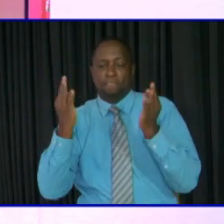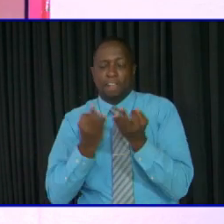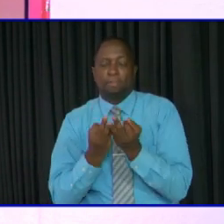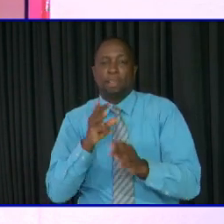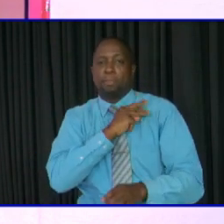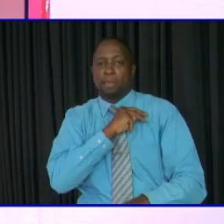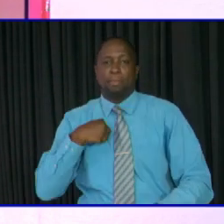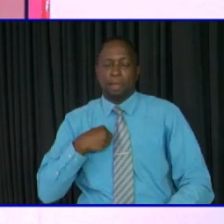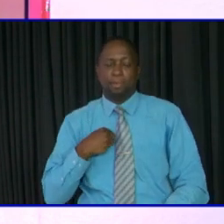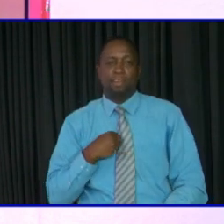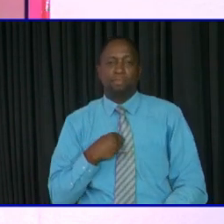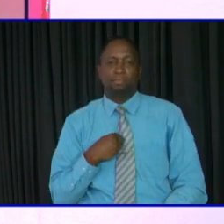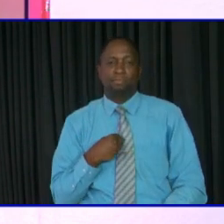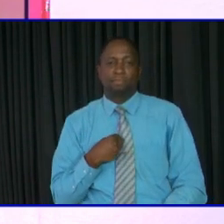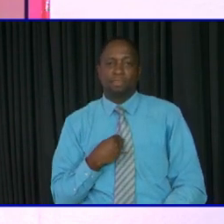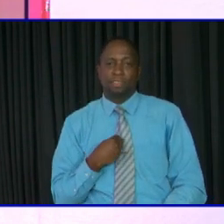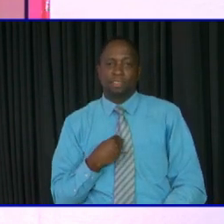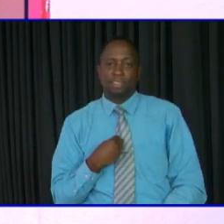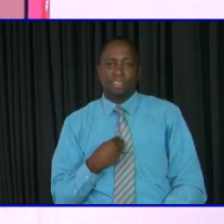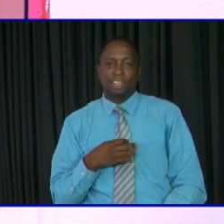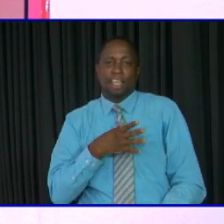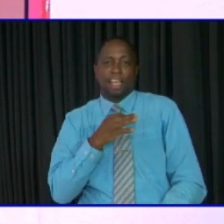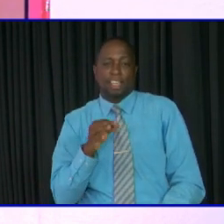that she's studying the Bible with.